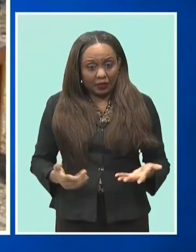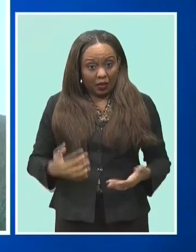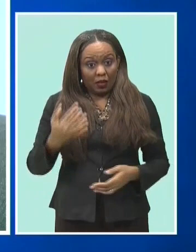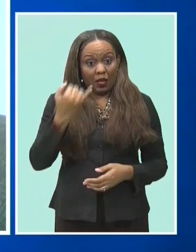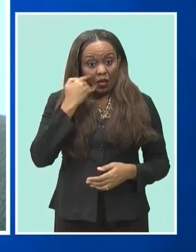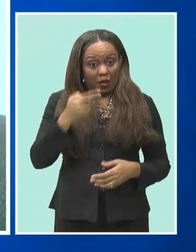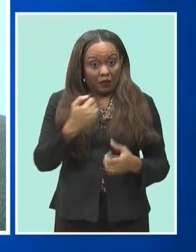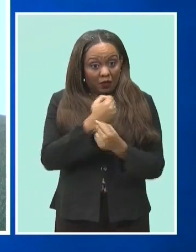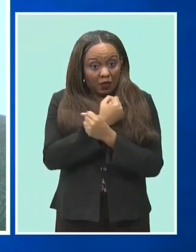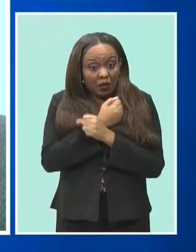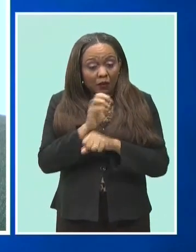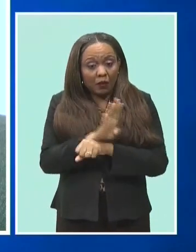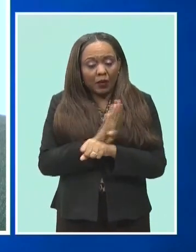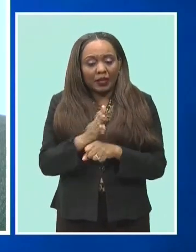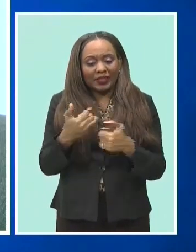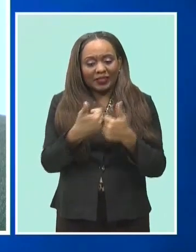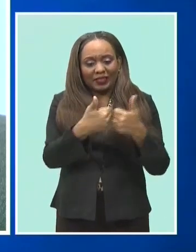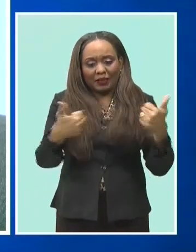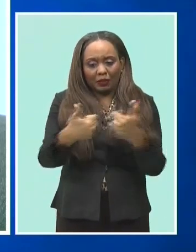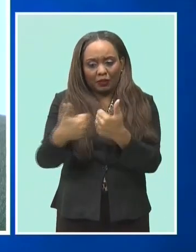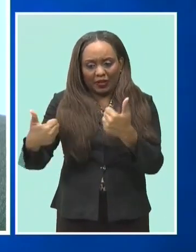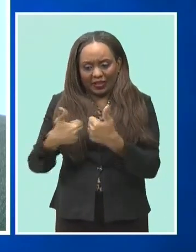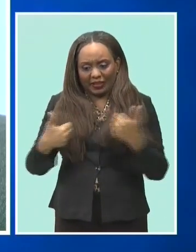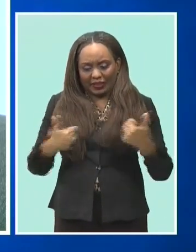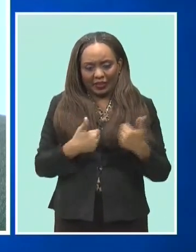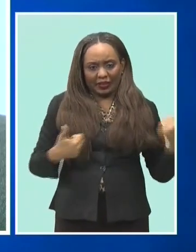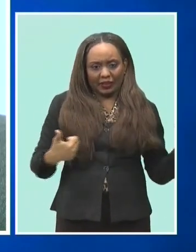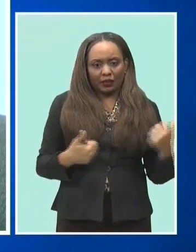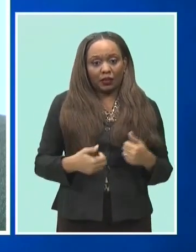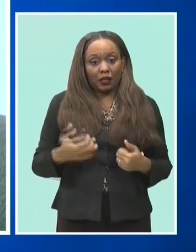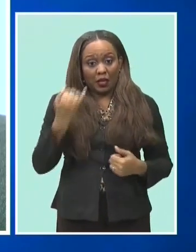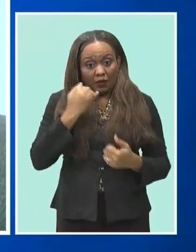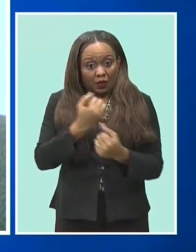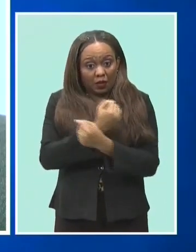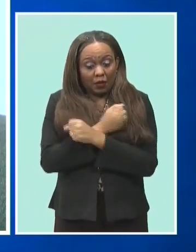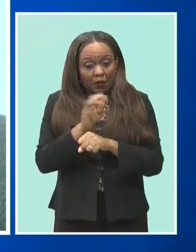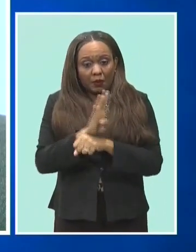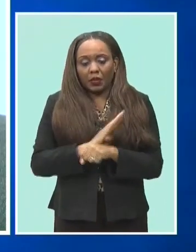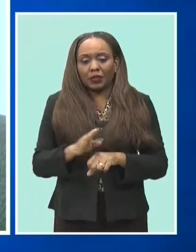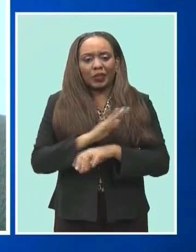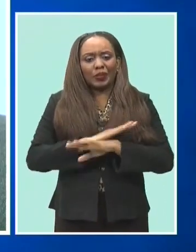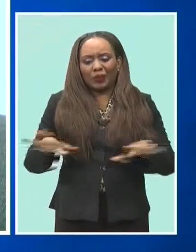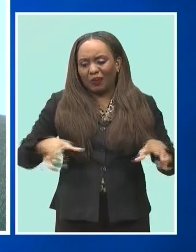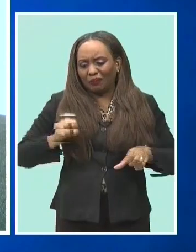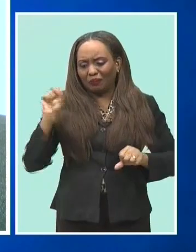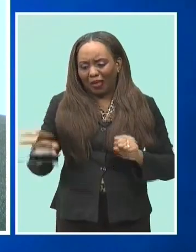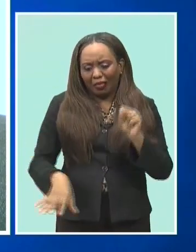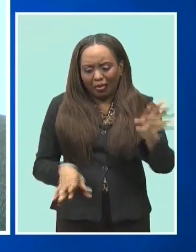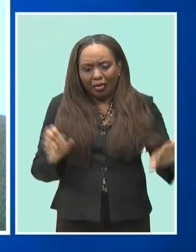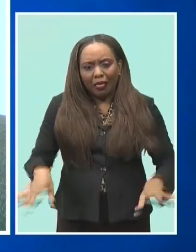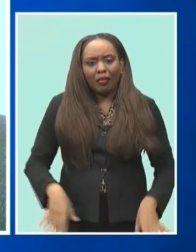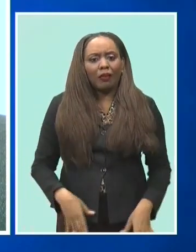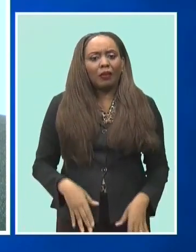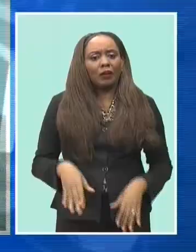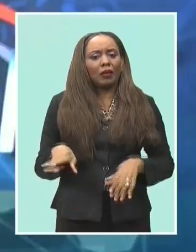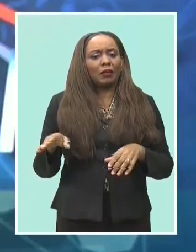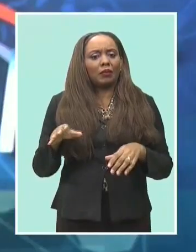separate. If you love your country, don't litter. If you love your country, treat it like your